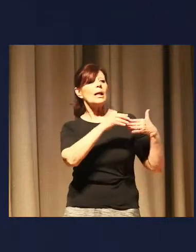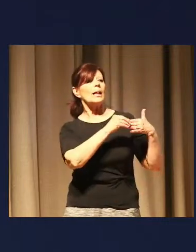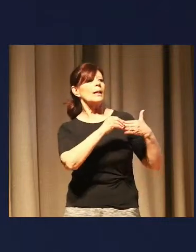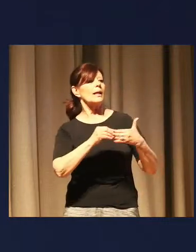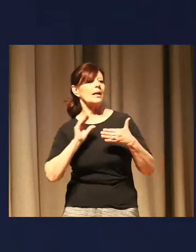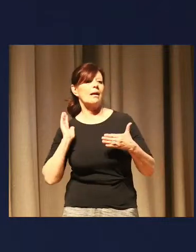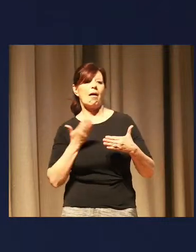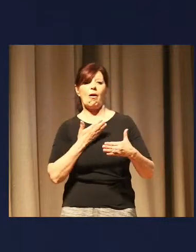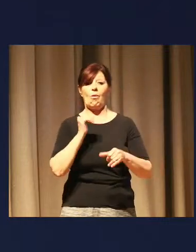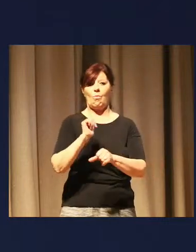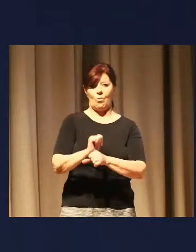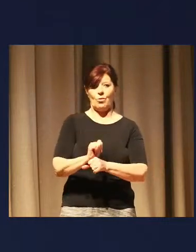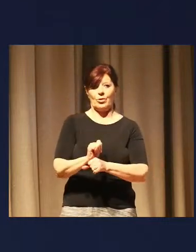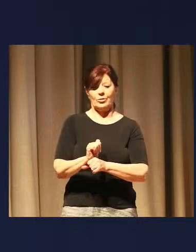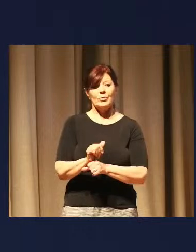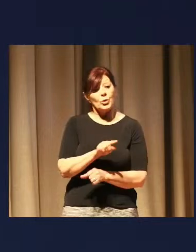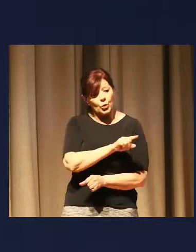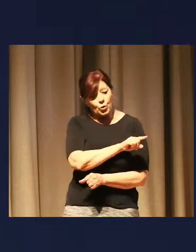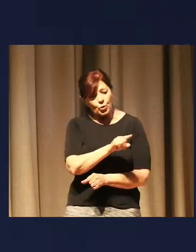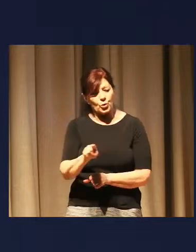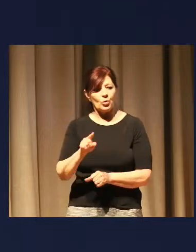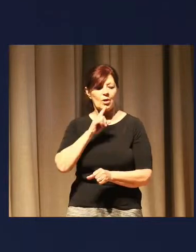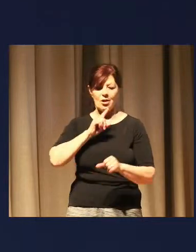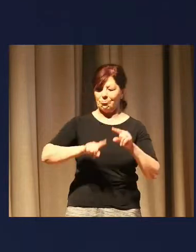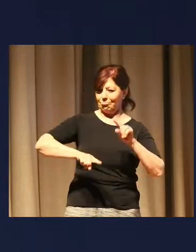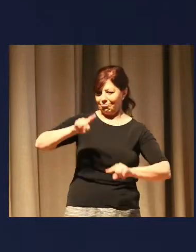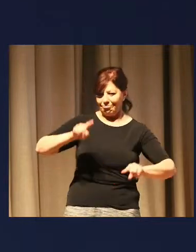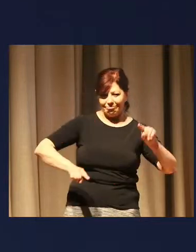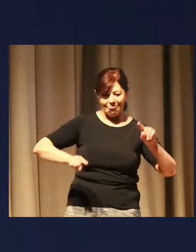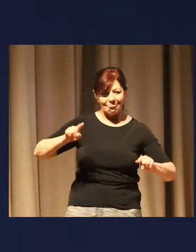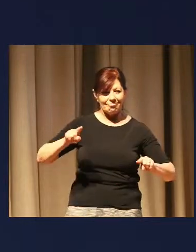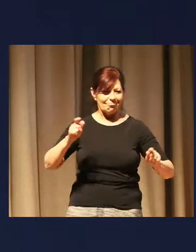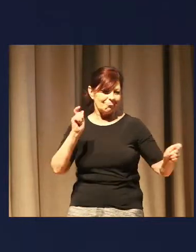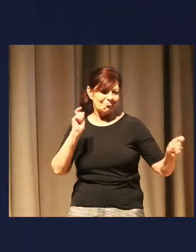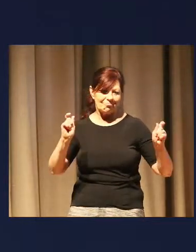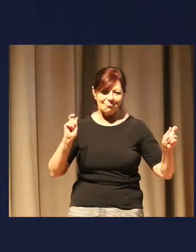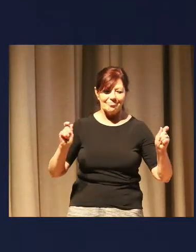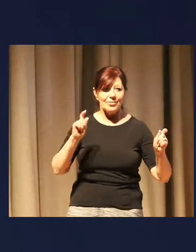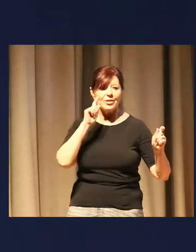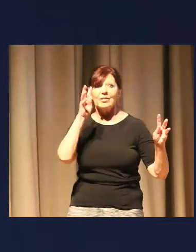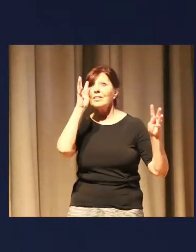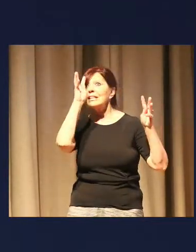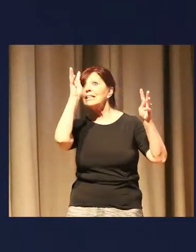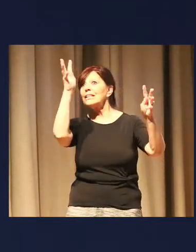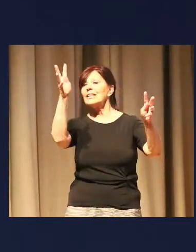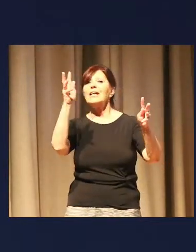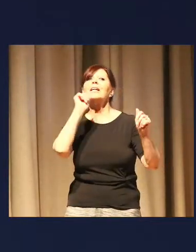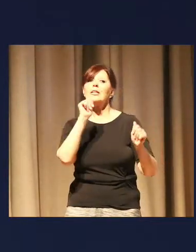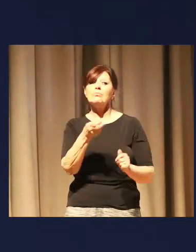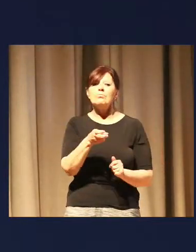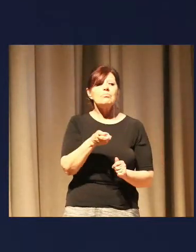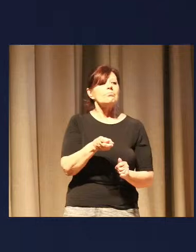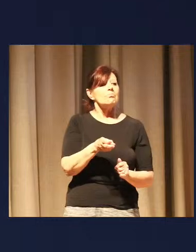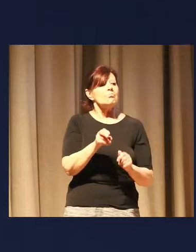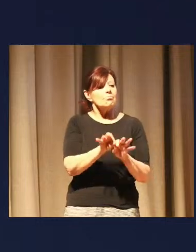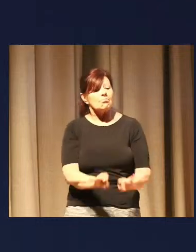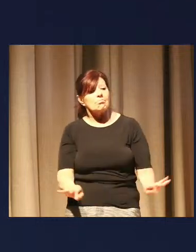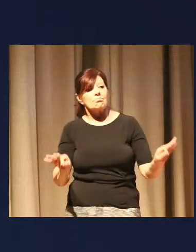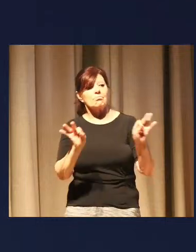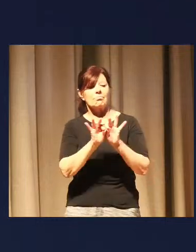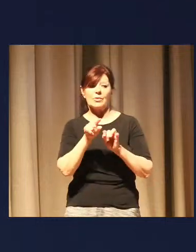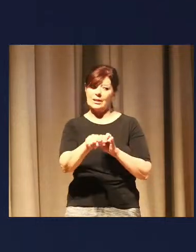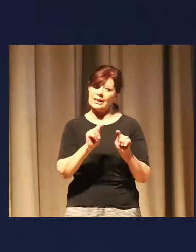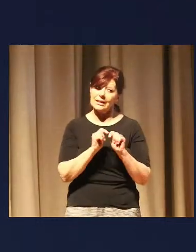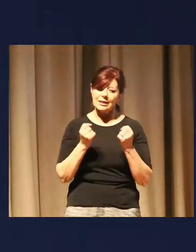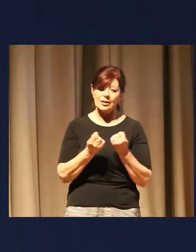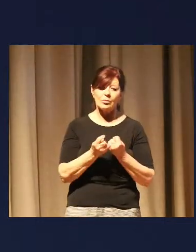our work. You are dynamic, you are innovative, and critical to our team.